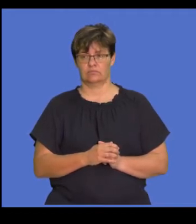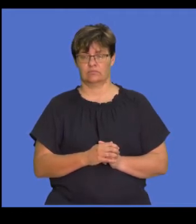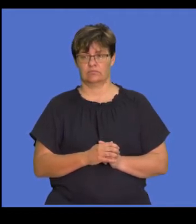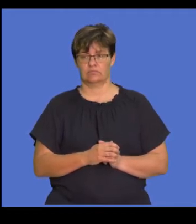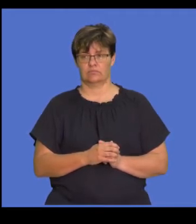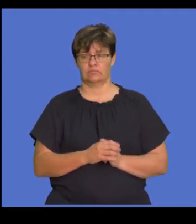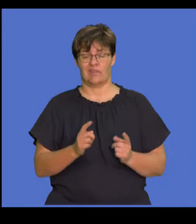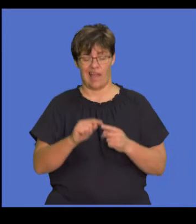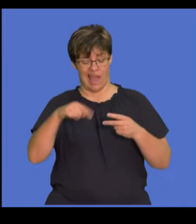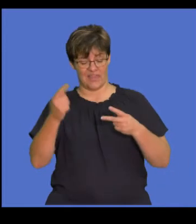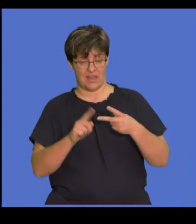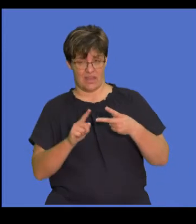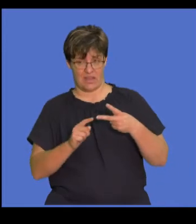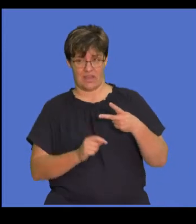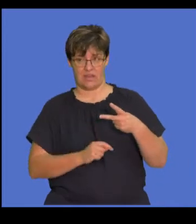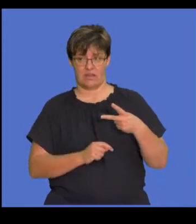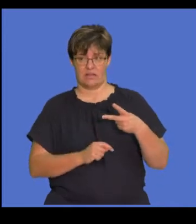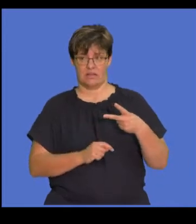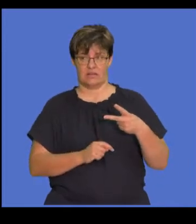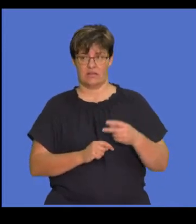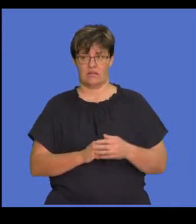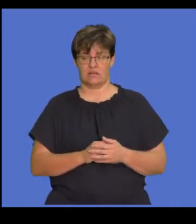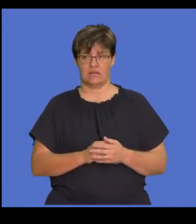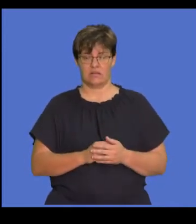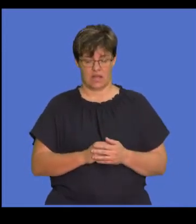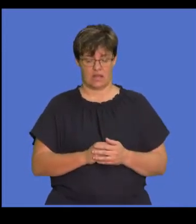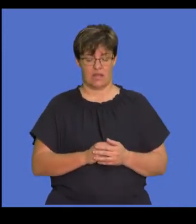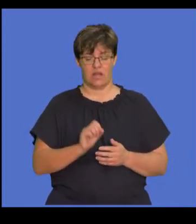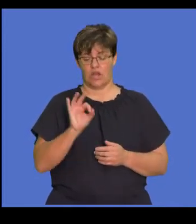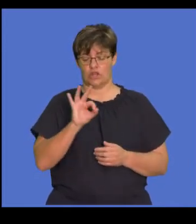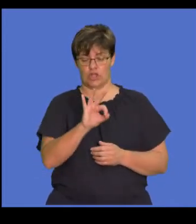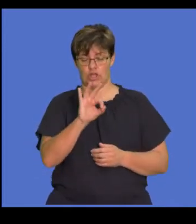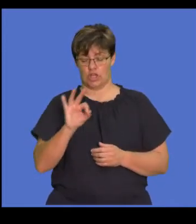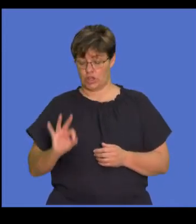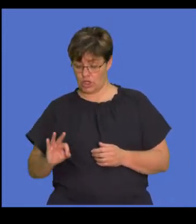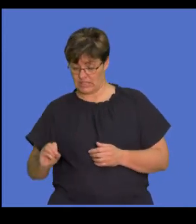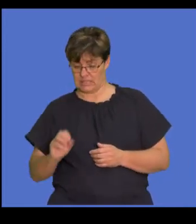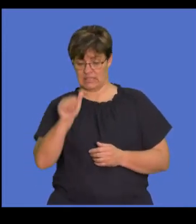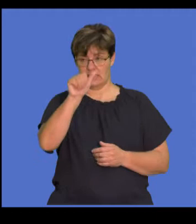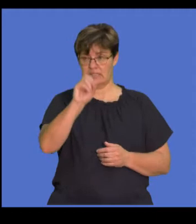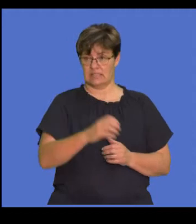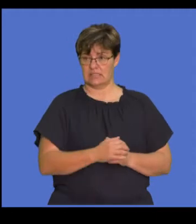root 2. And then the other one will be the one of 30 and 60.